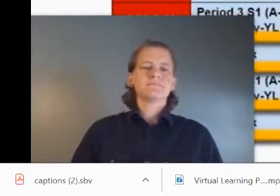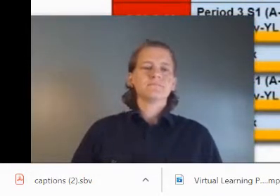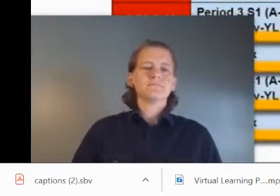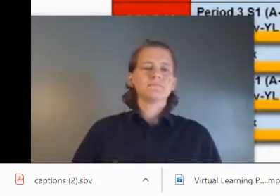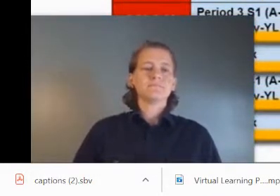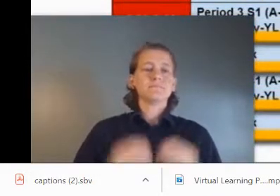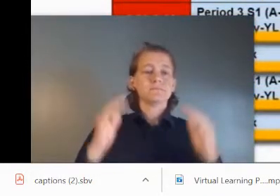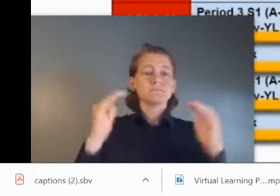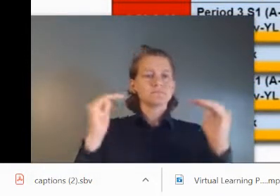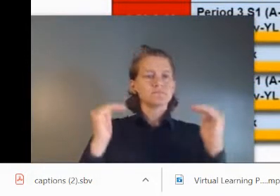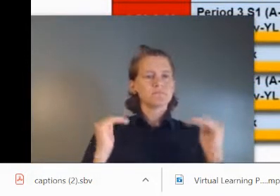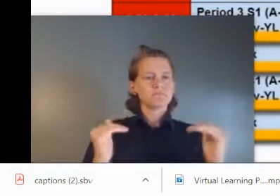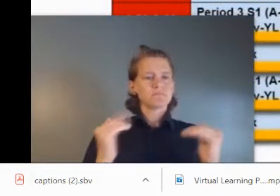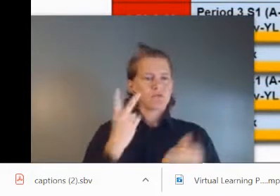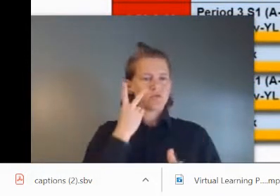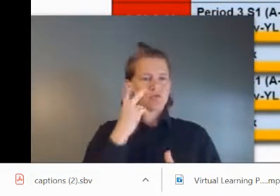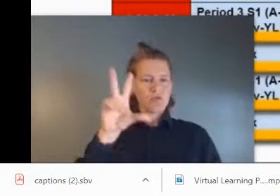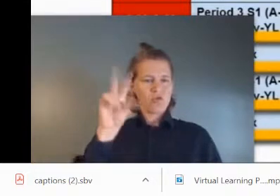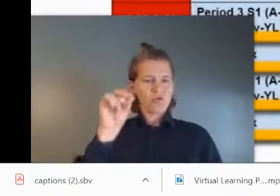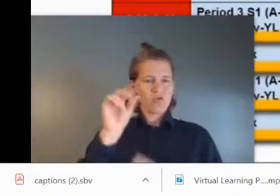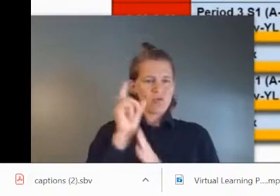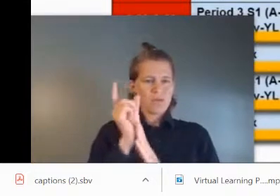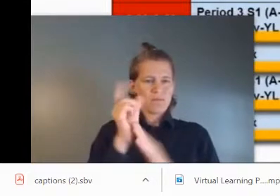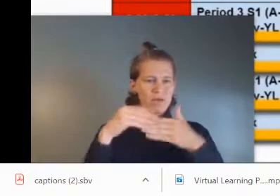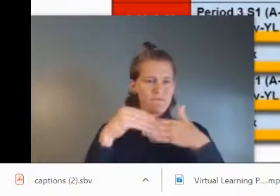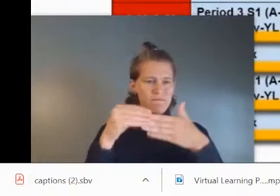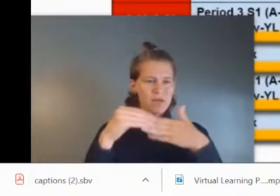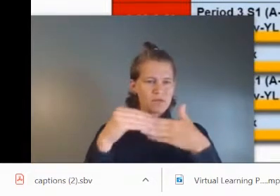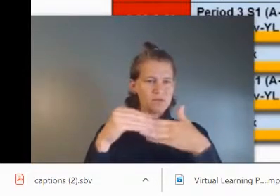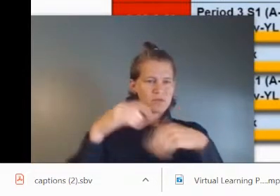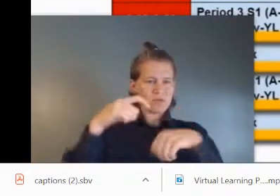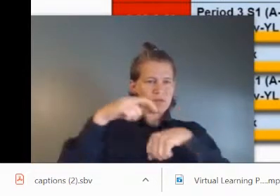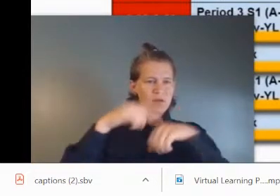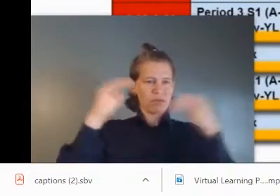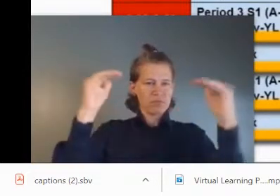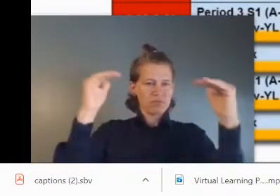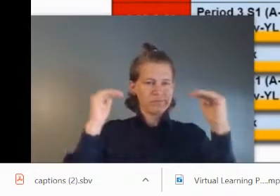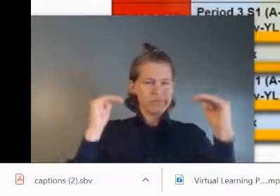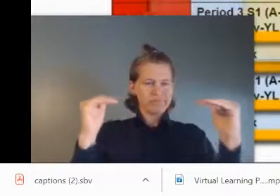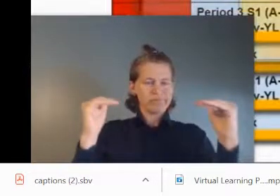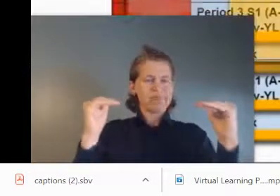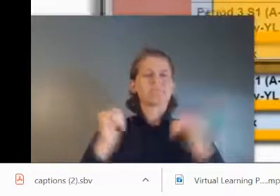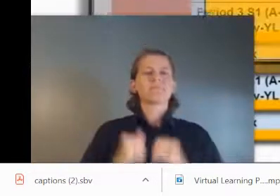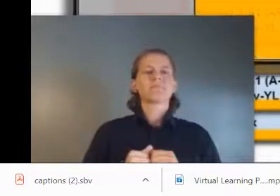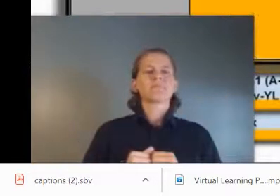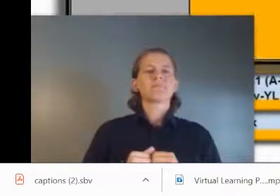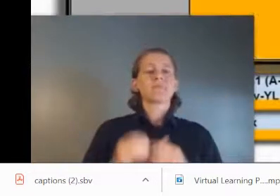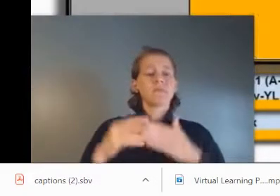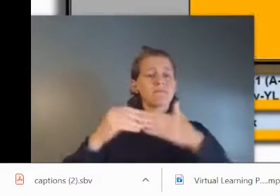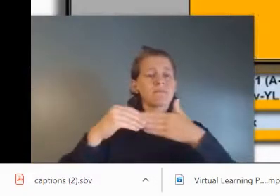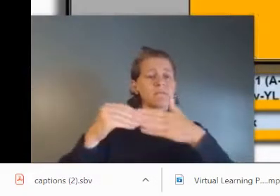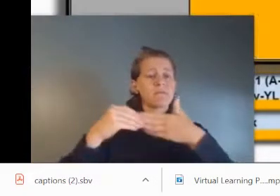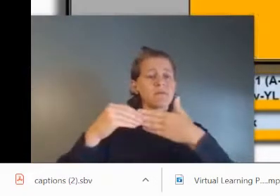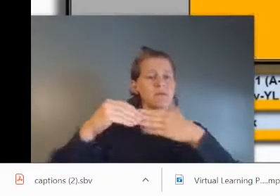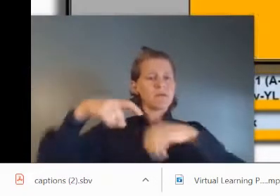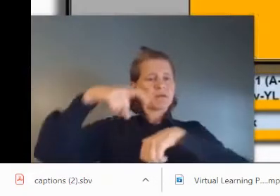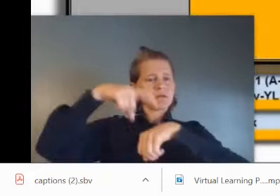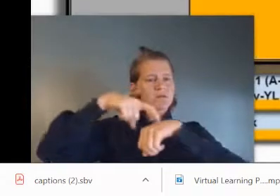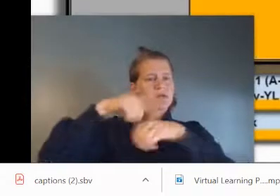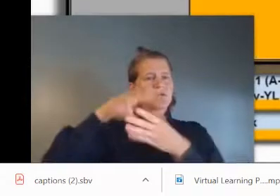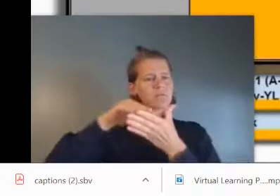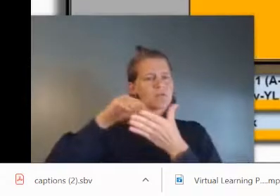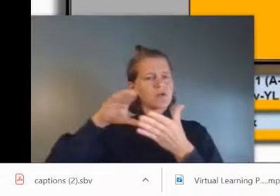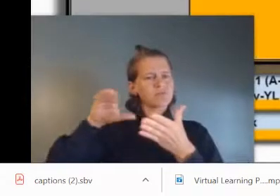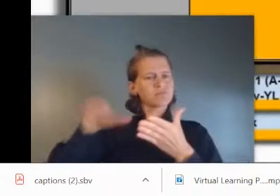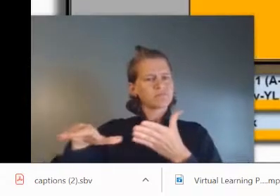Next, let's look at the 30 minute flex time between each synchronous period. Flex time is student driven and can